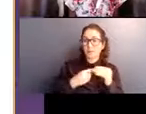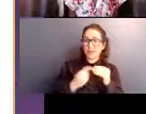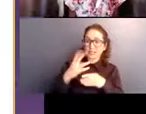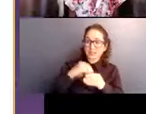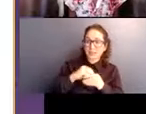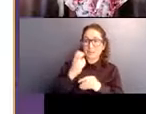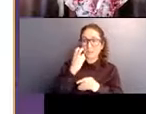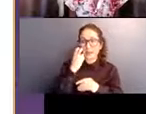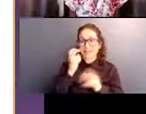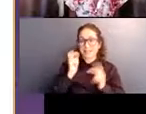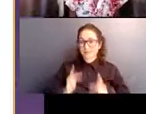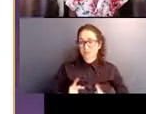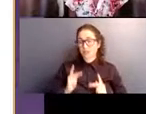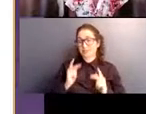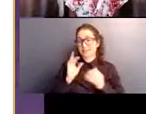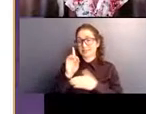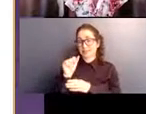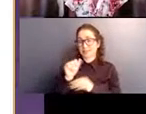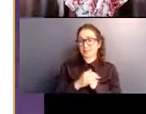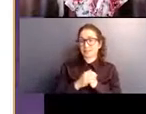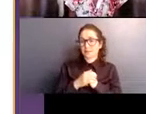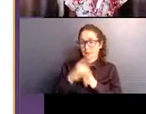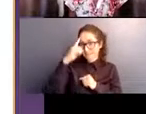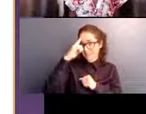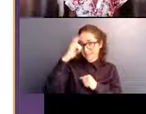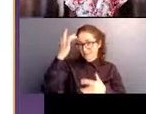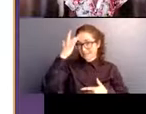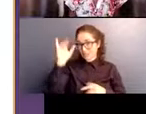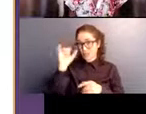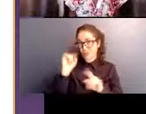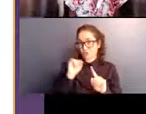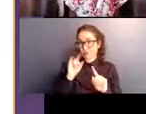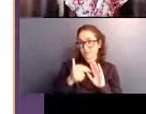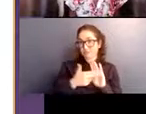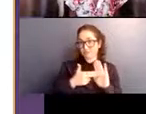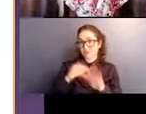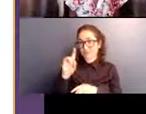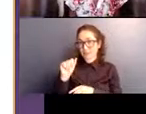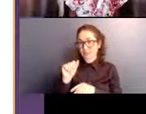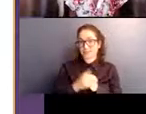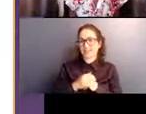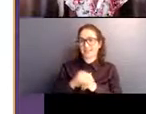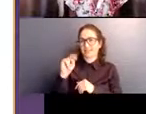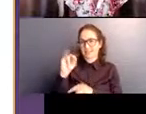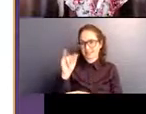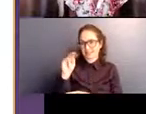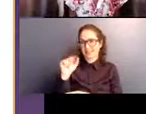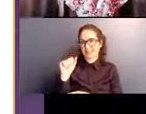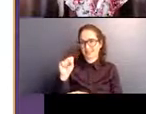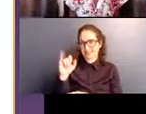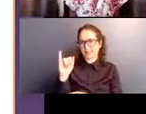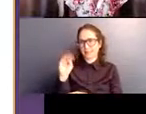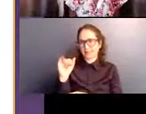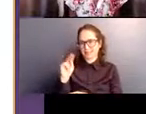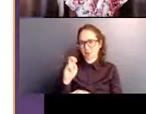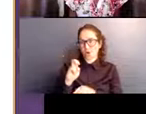blindness, we talked about physical disabilities, mental illness is considered a disability. Nina Simone, a famous singer,